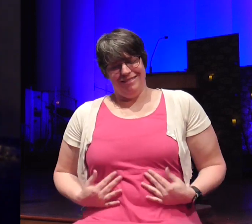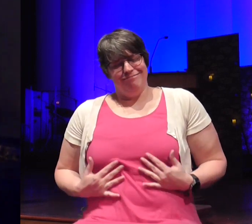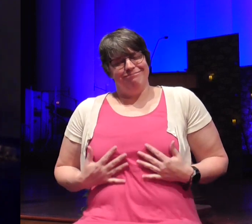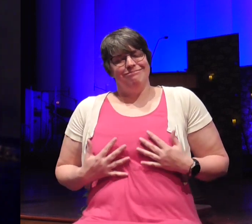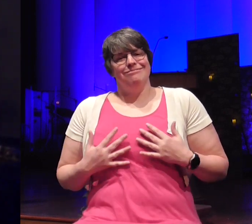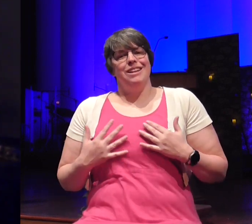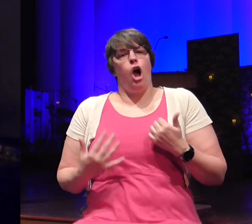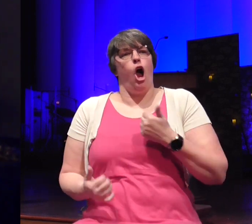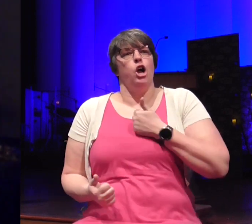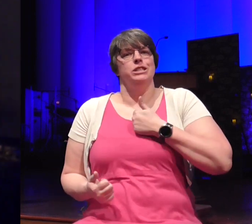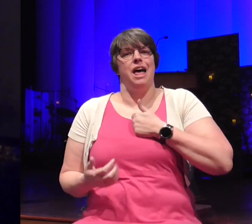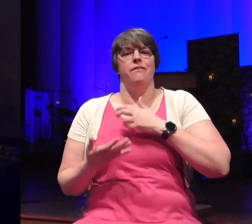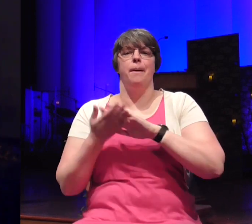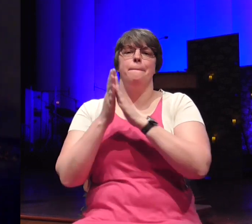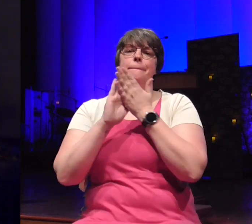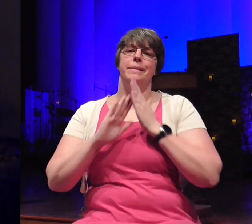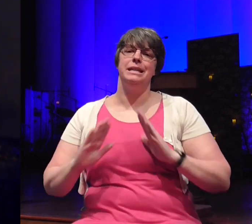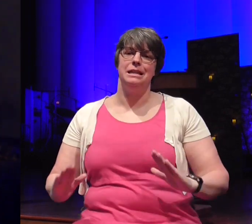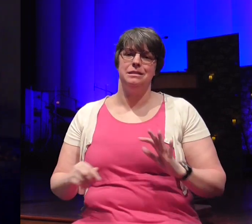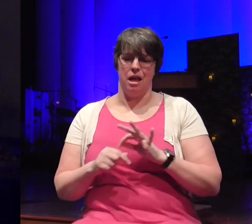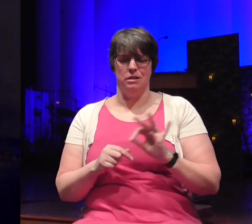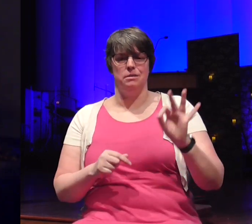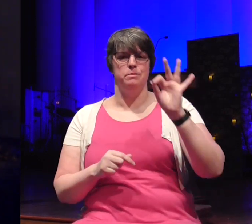in the peace, the presence, and the love of God.